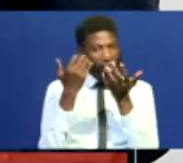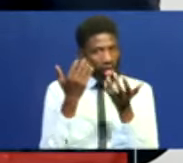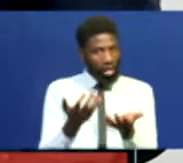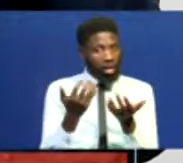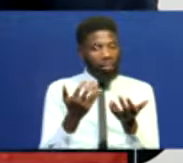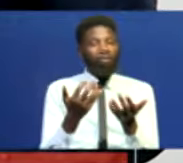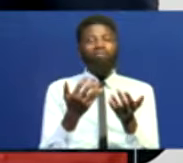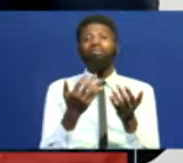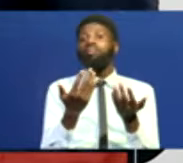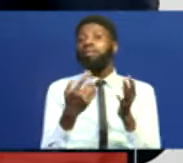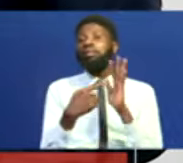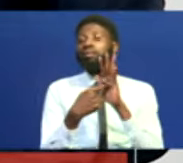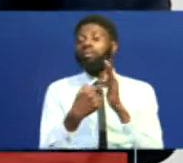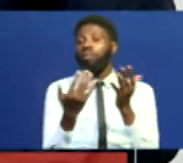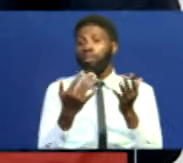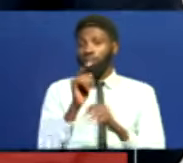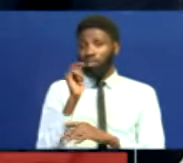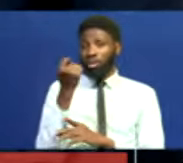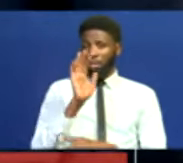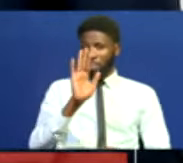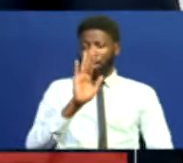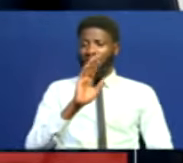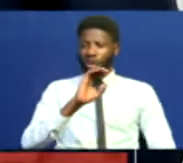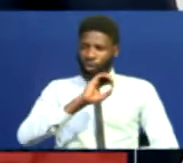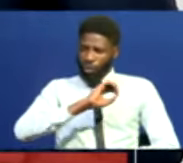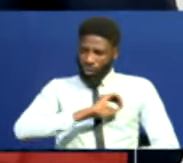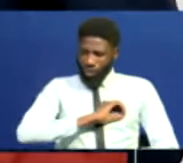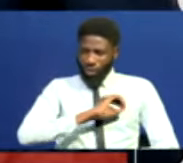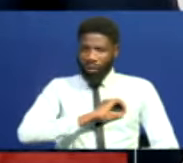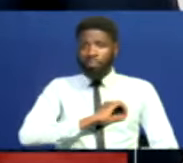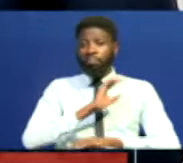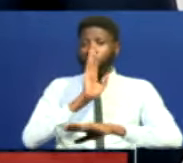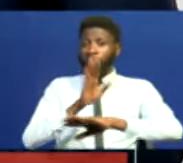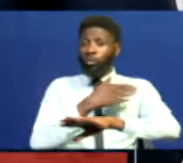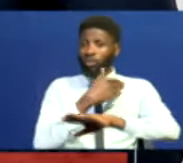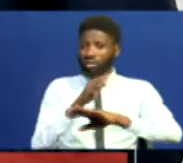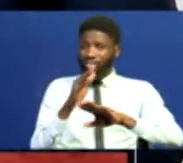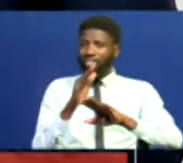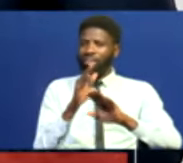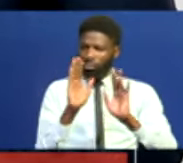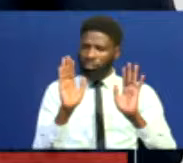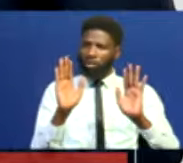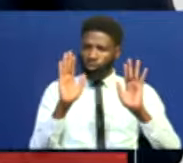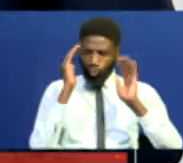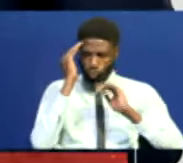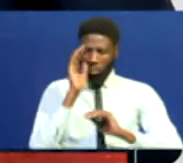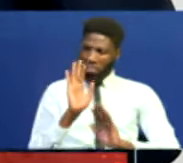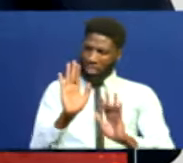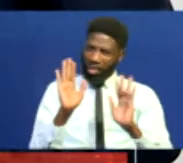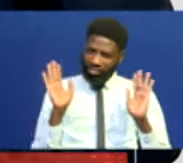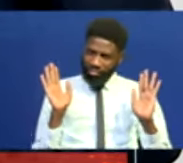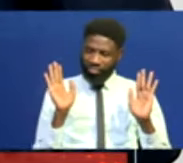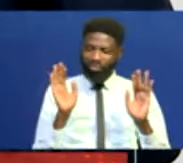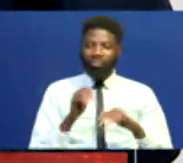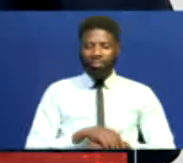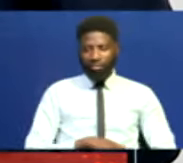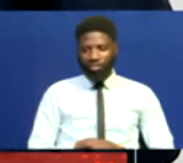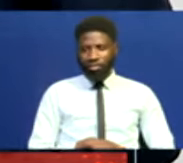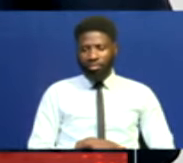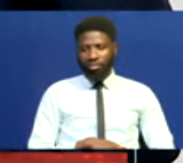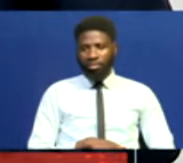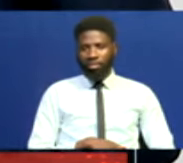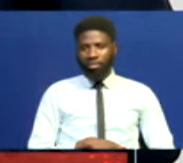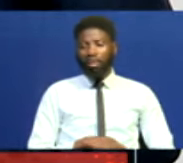whether Kenya has a distinct musical identity. While some believe that the country indeed has a national